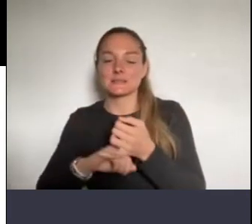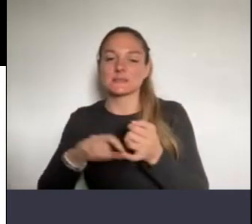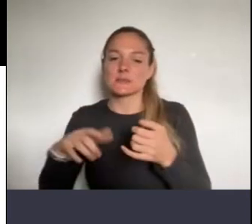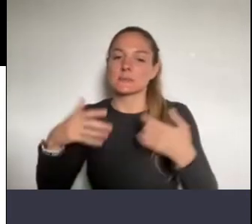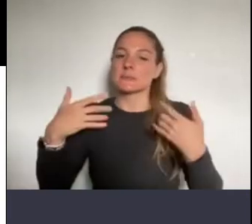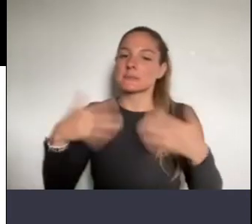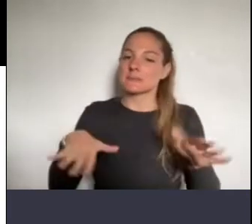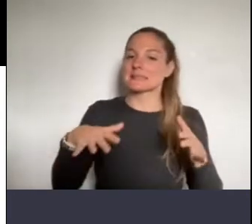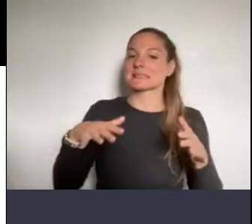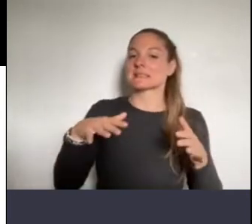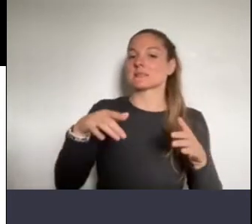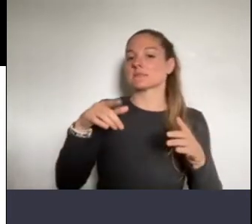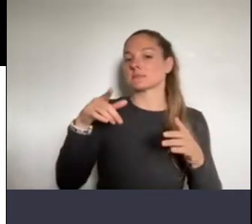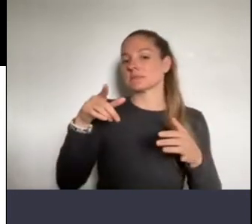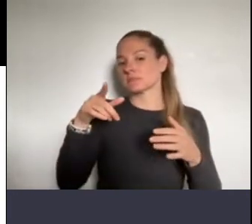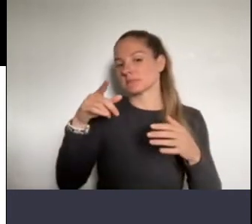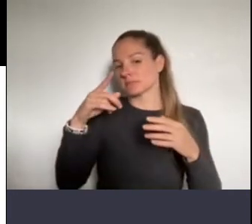literature,